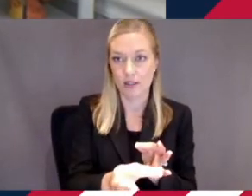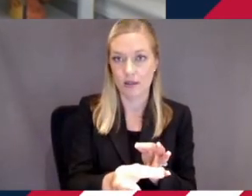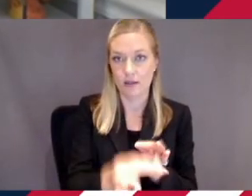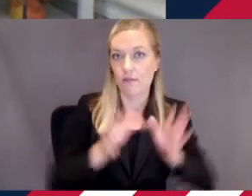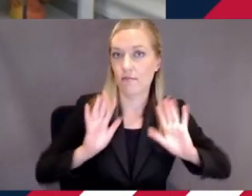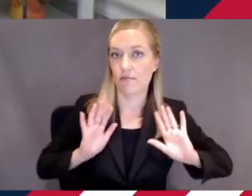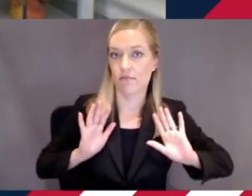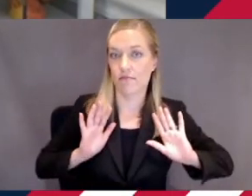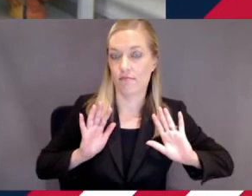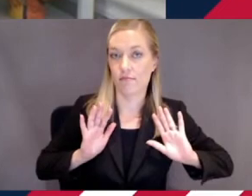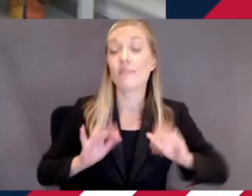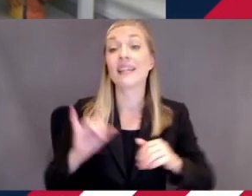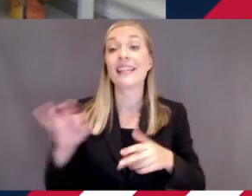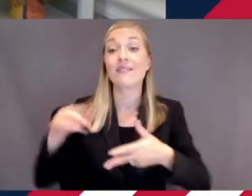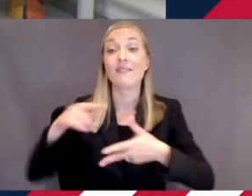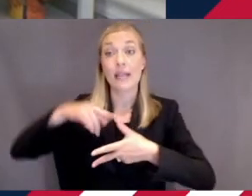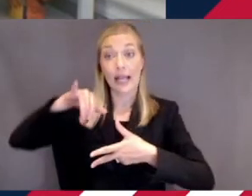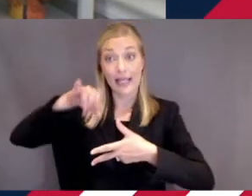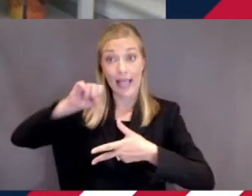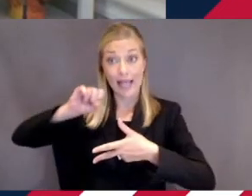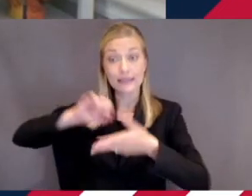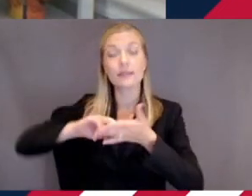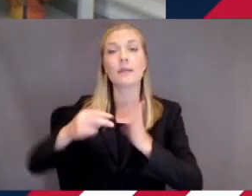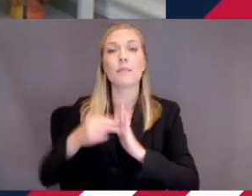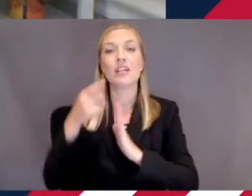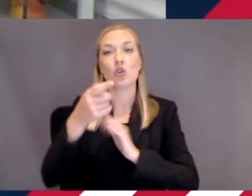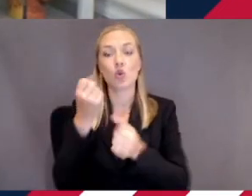laying the proposal on the table.